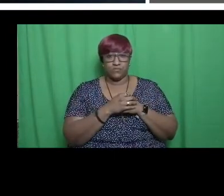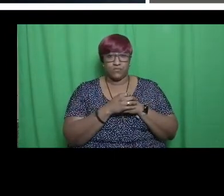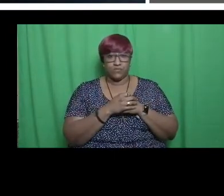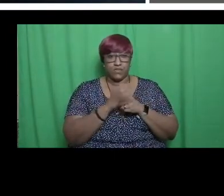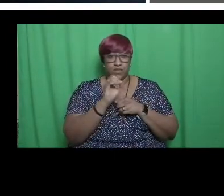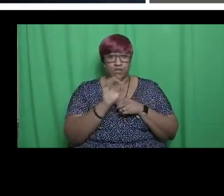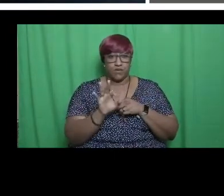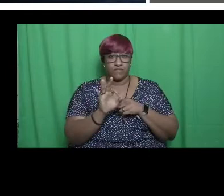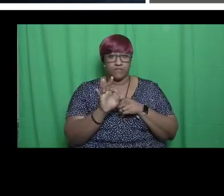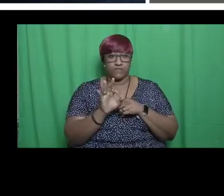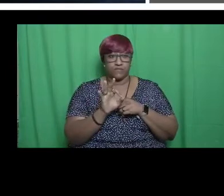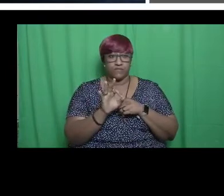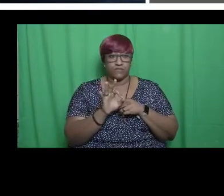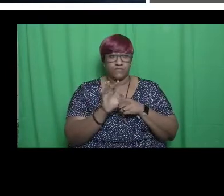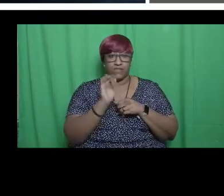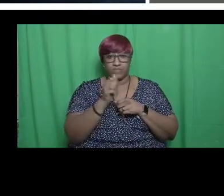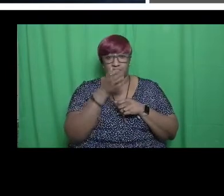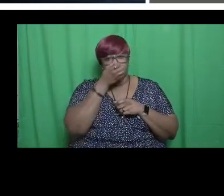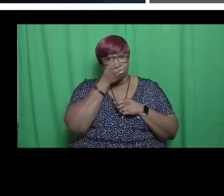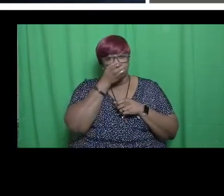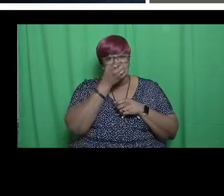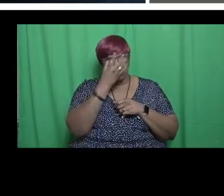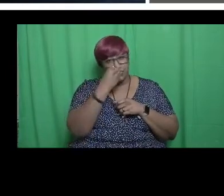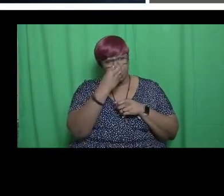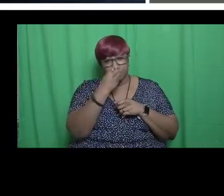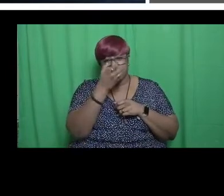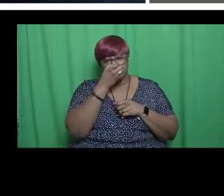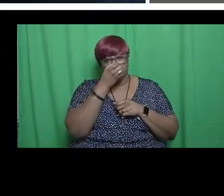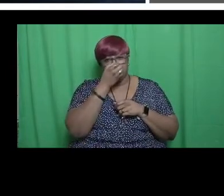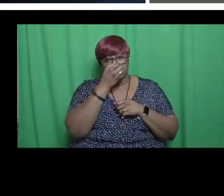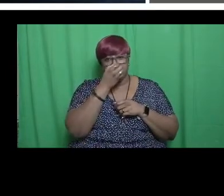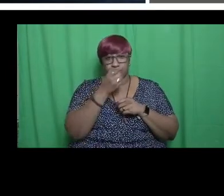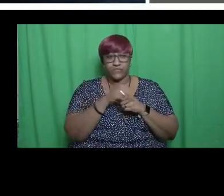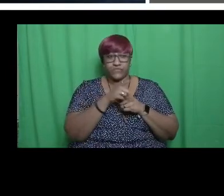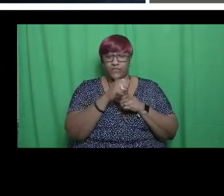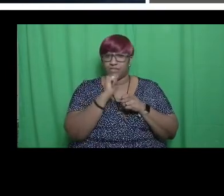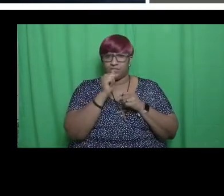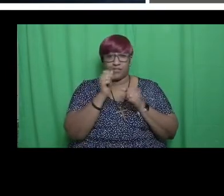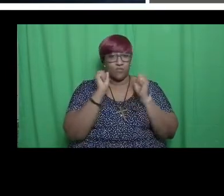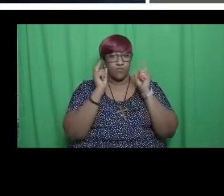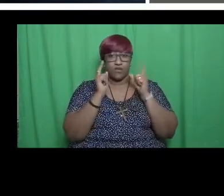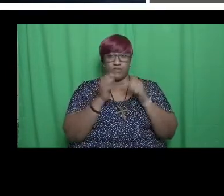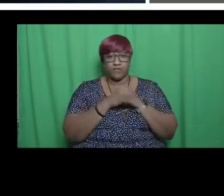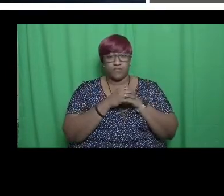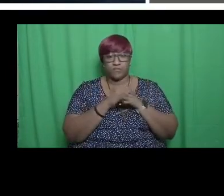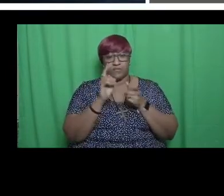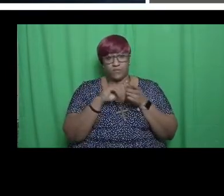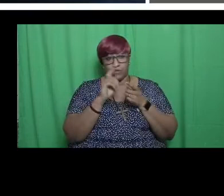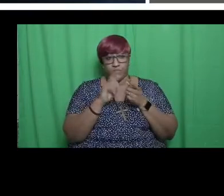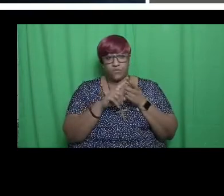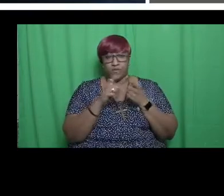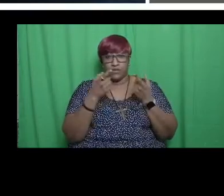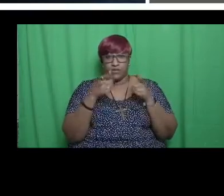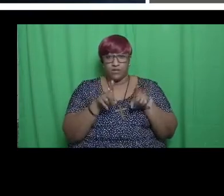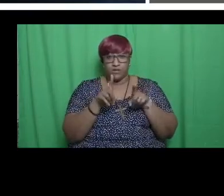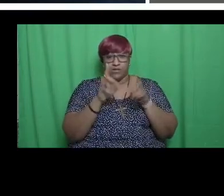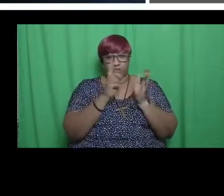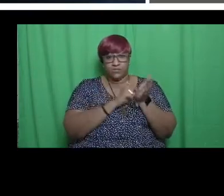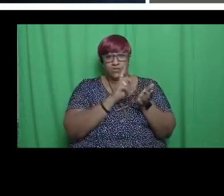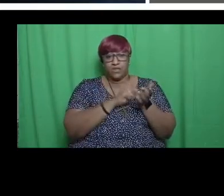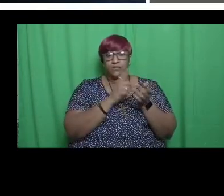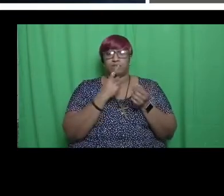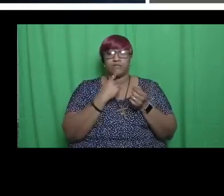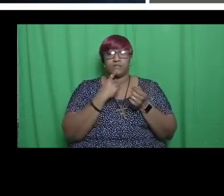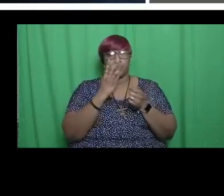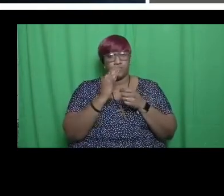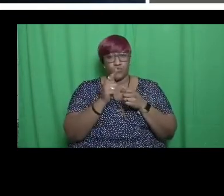of the anesthesia. He remained unconscious. And when he did, when that happened, the doctor said,